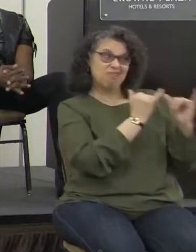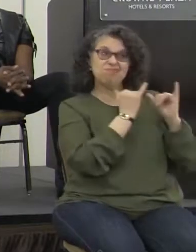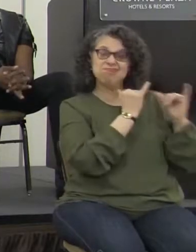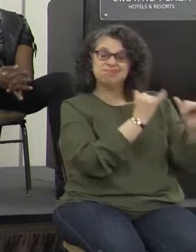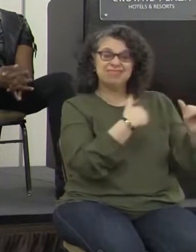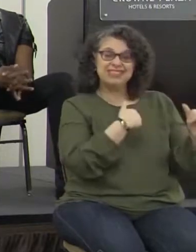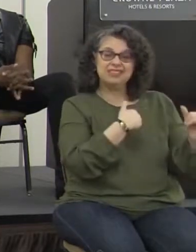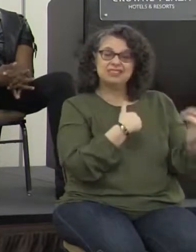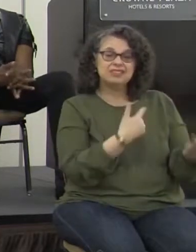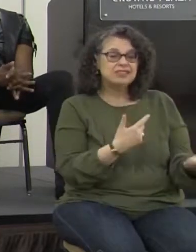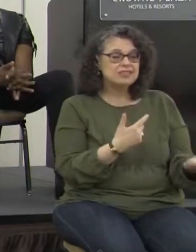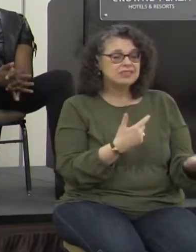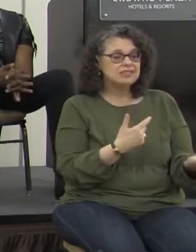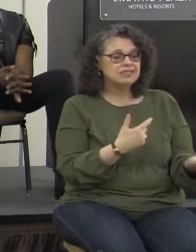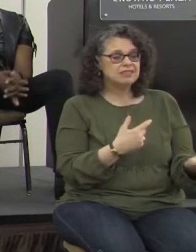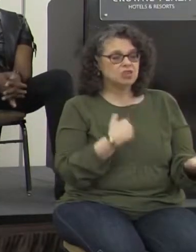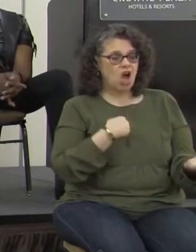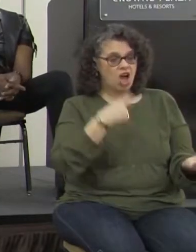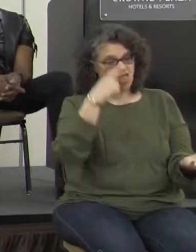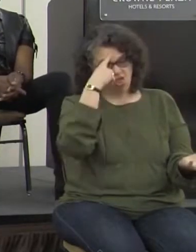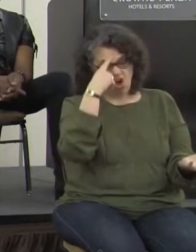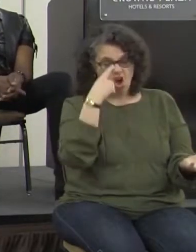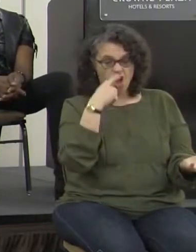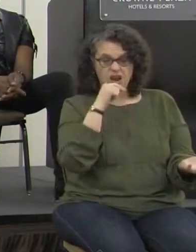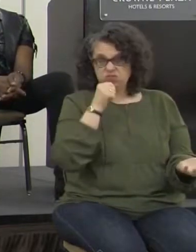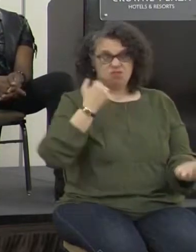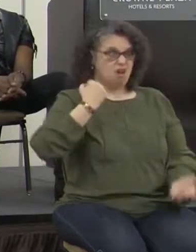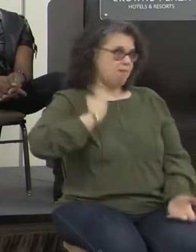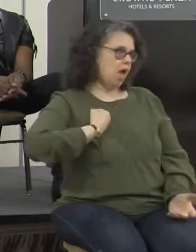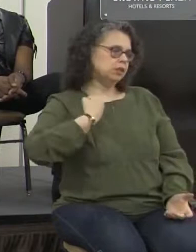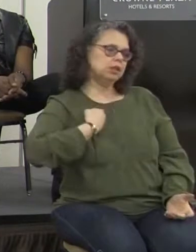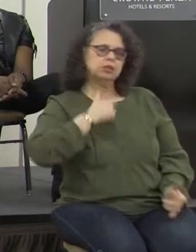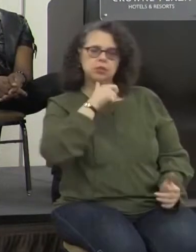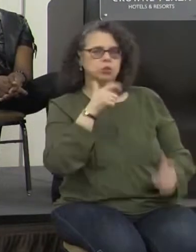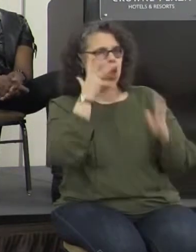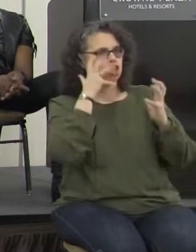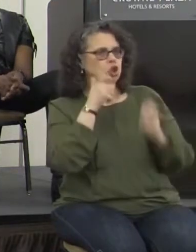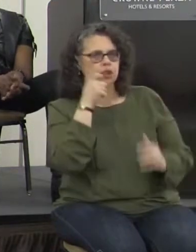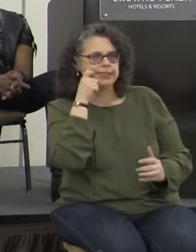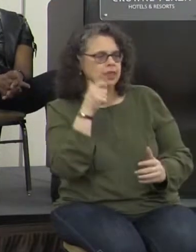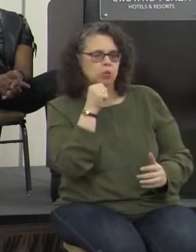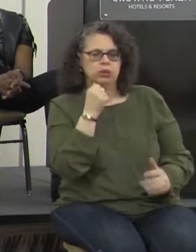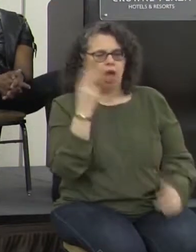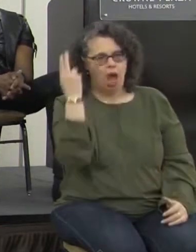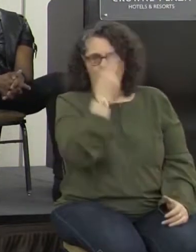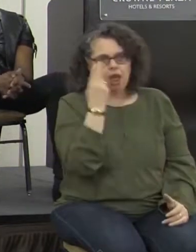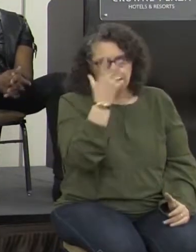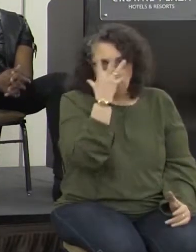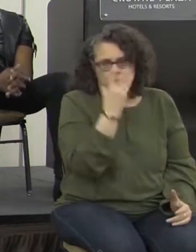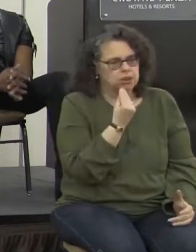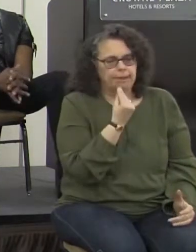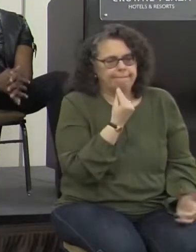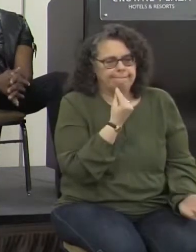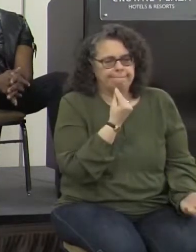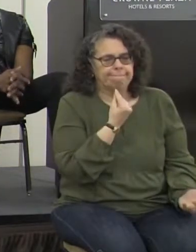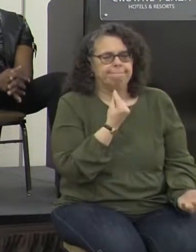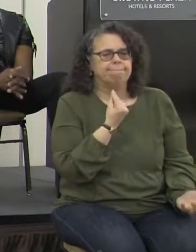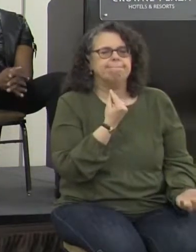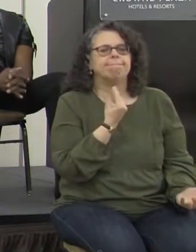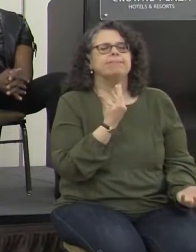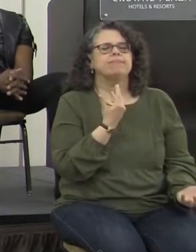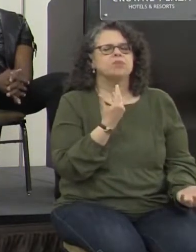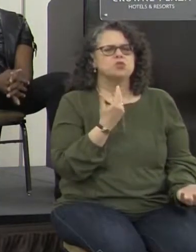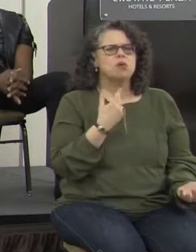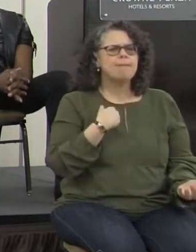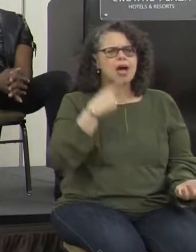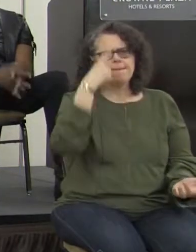thought I was not masculine and I was not handsome. So in my mind,